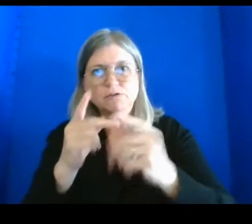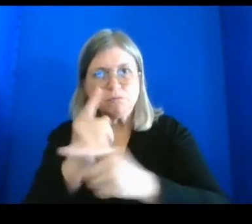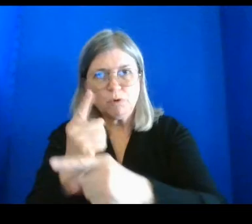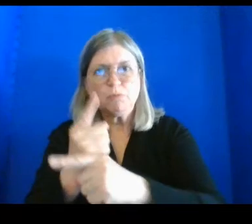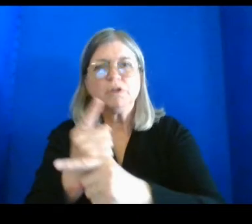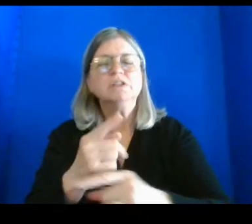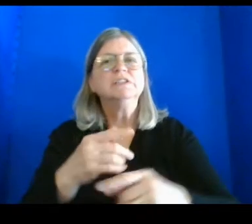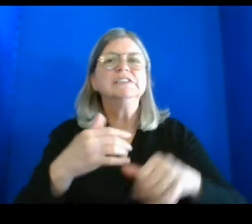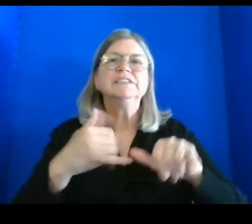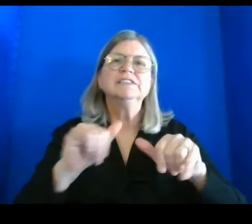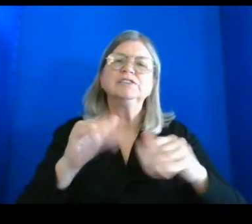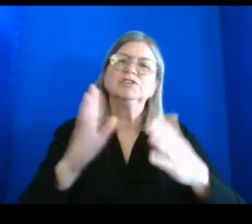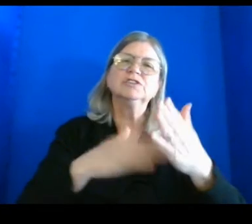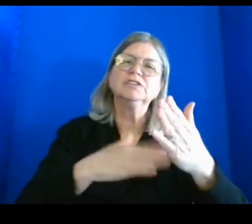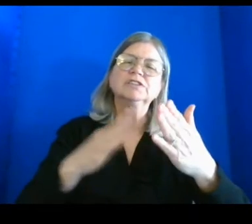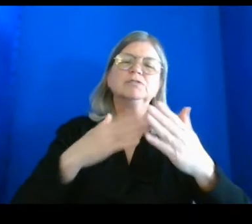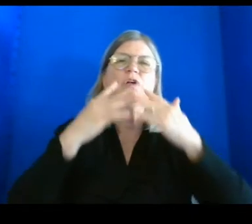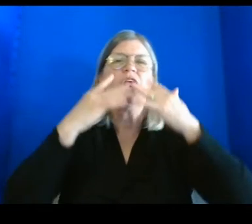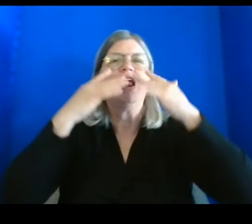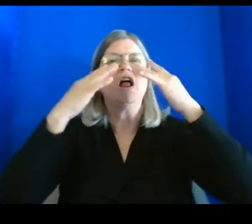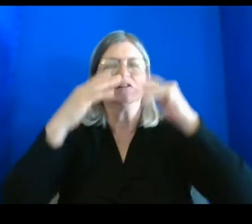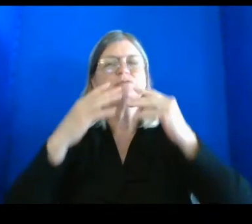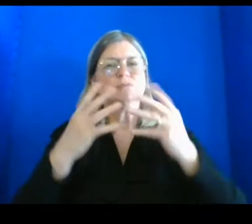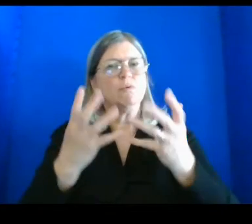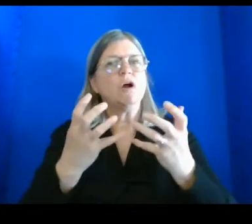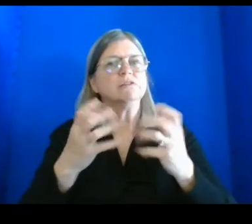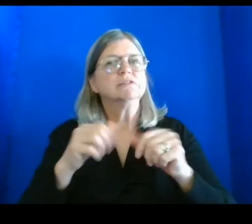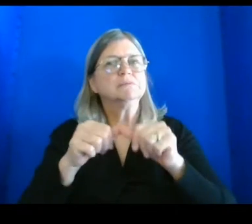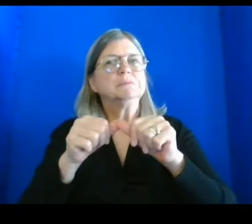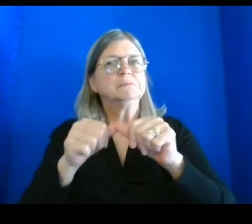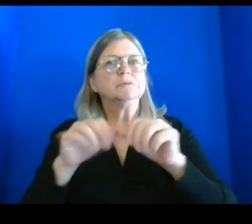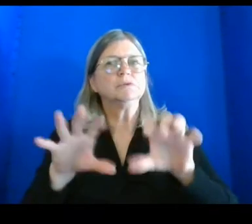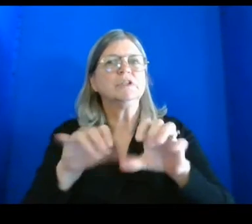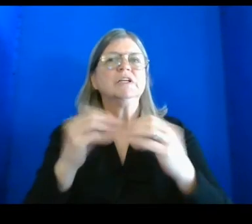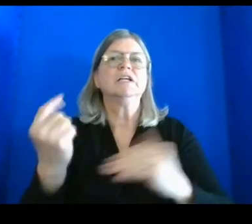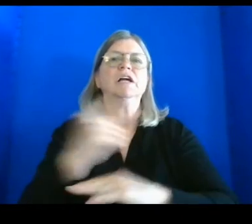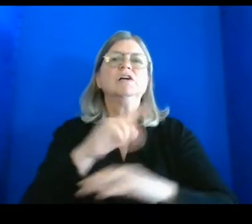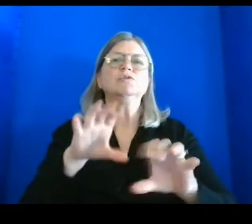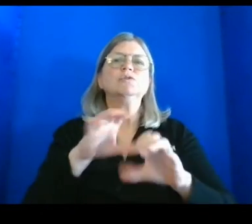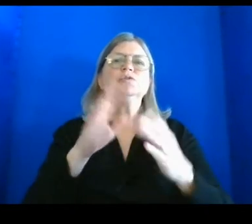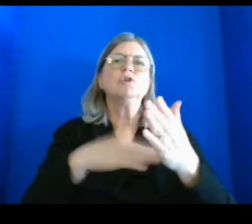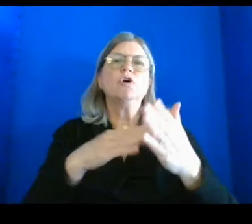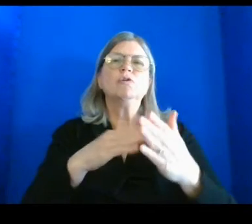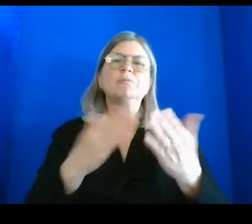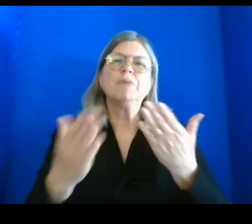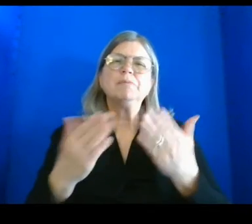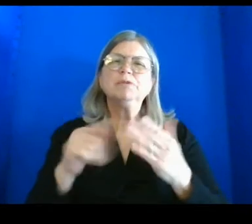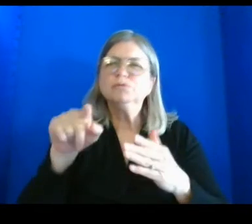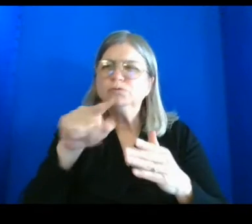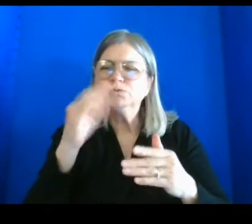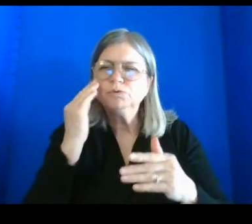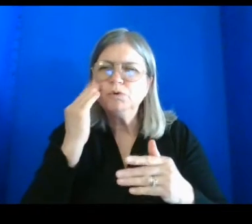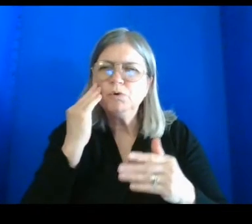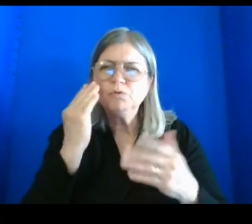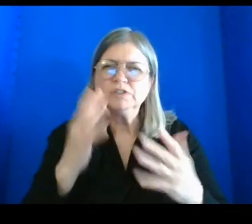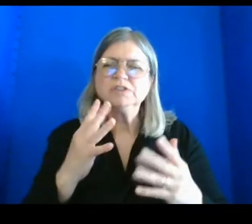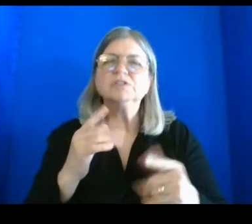that you're still singing and making music. Today I wanted to do a song with you, and it's a song that pretty much everybody